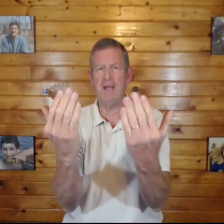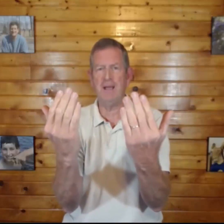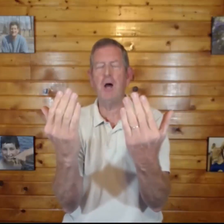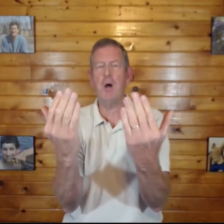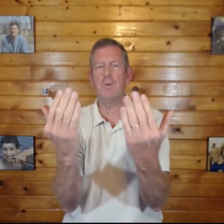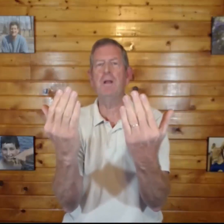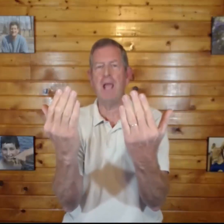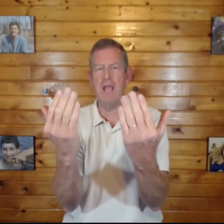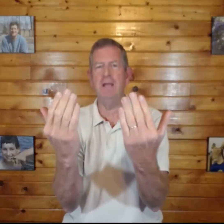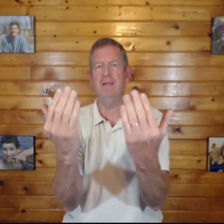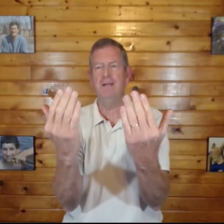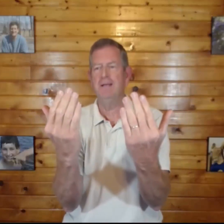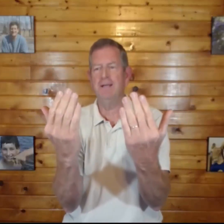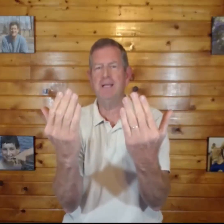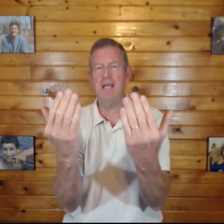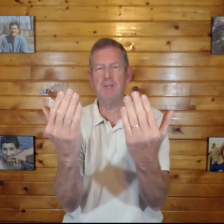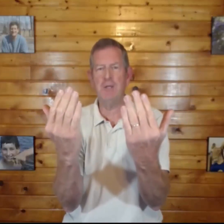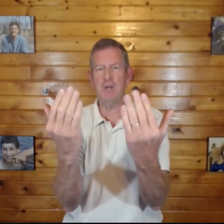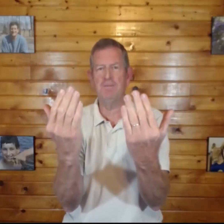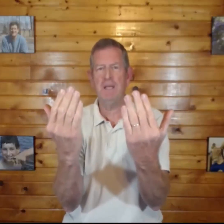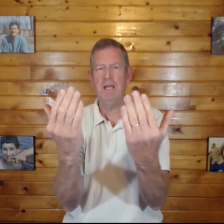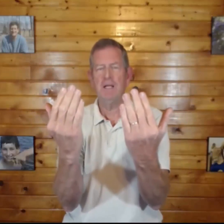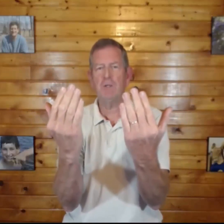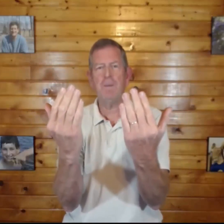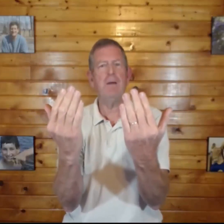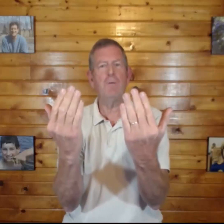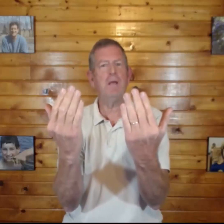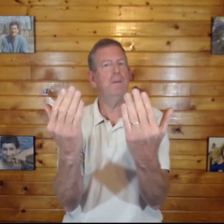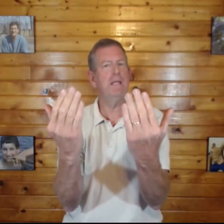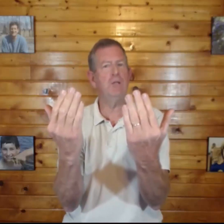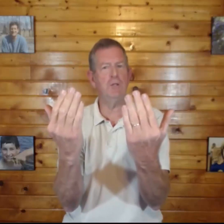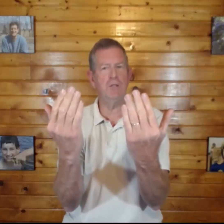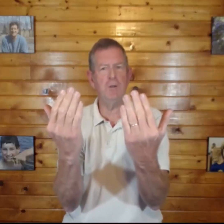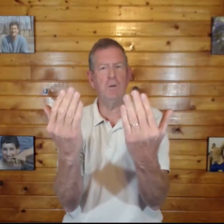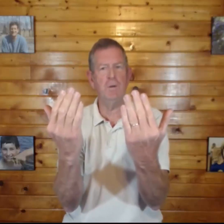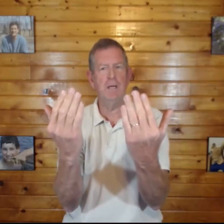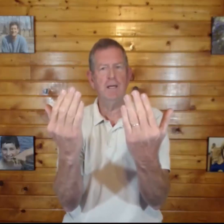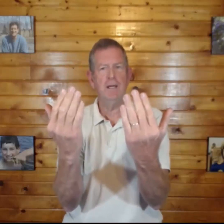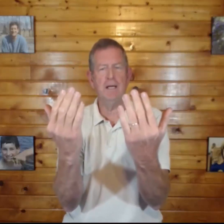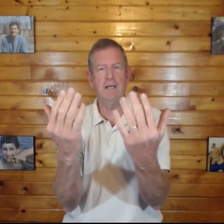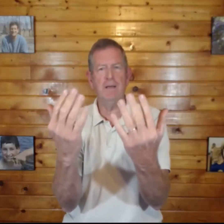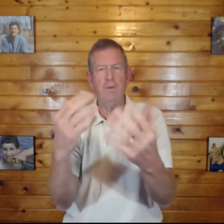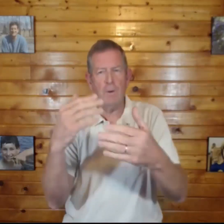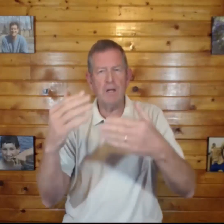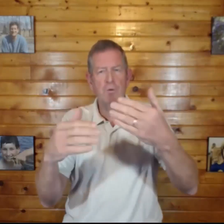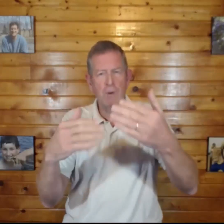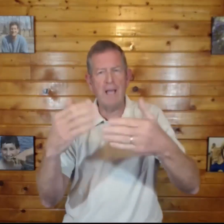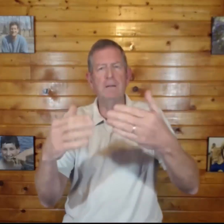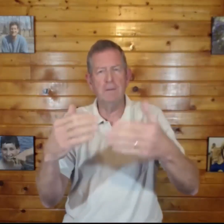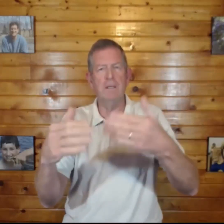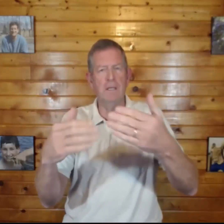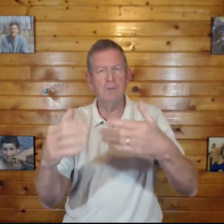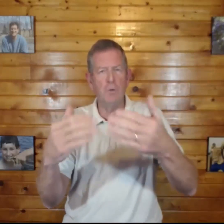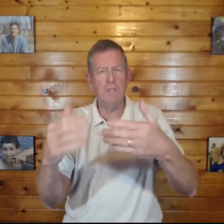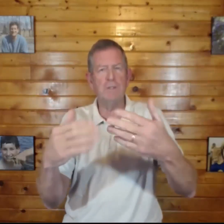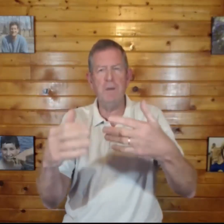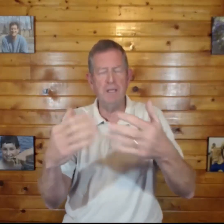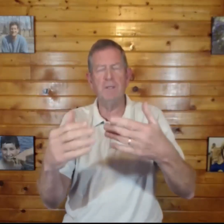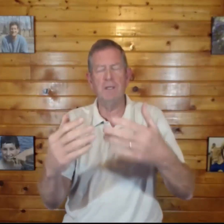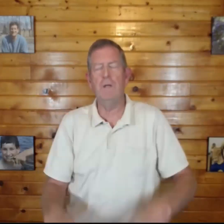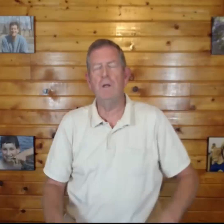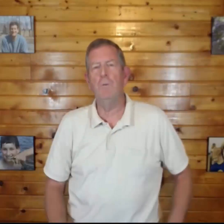minutes a day and 180 days a year. And so my recommendation to you, if you want to try and